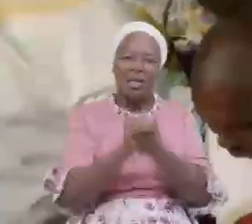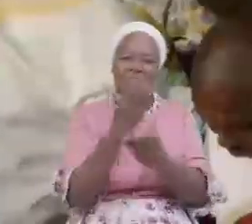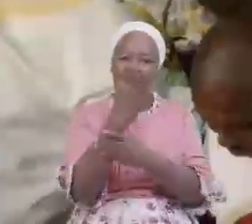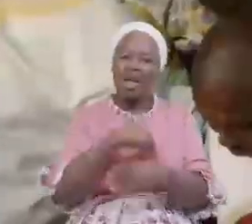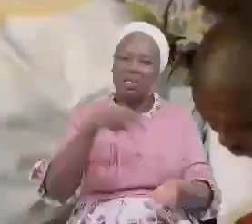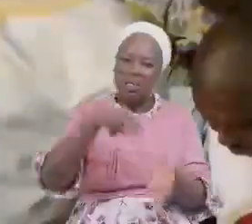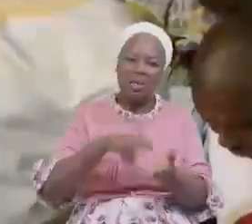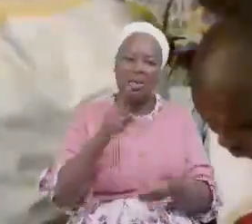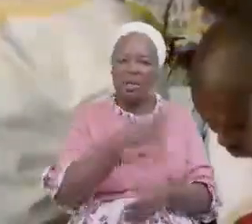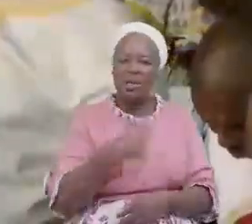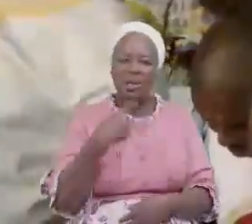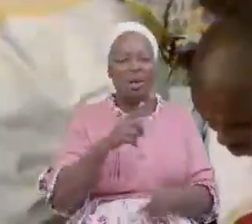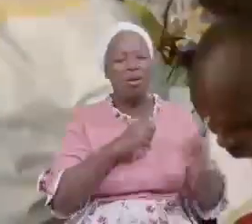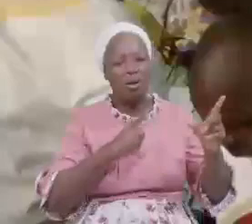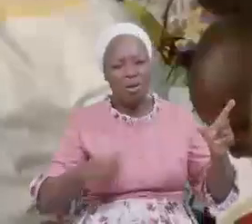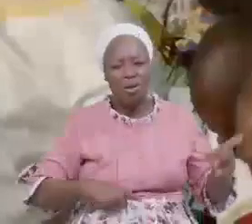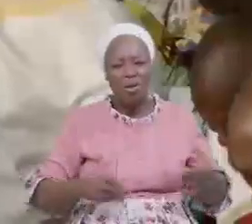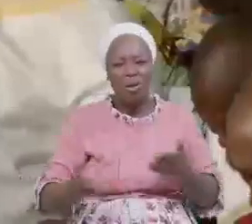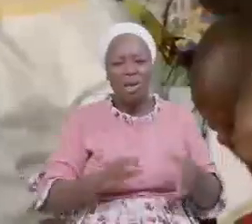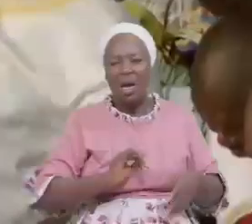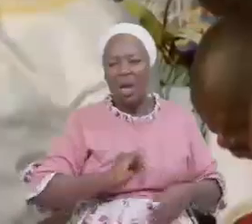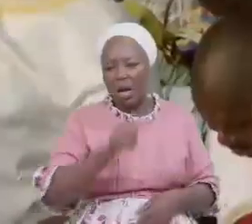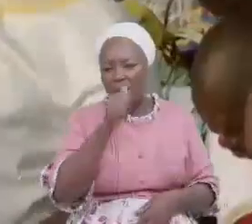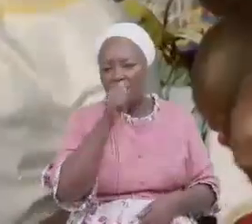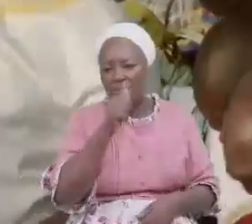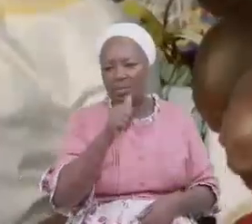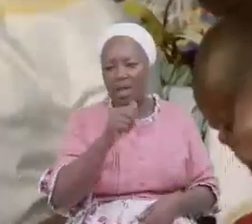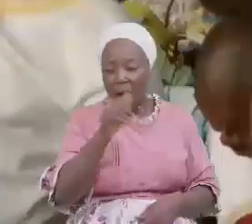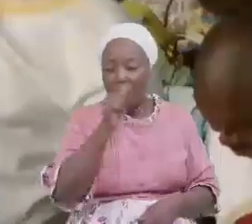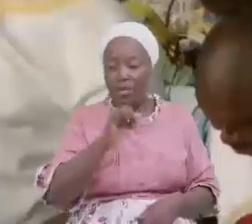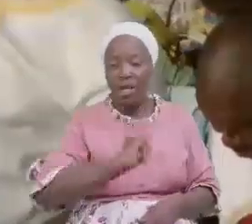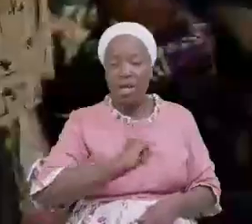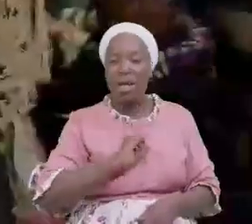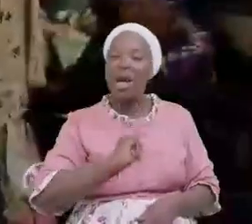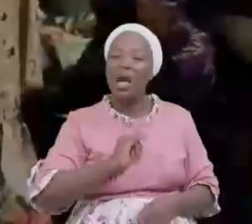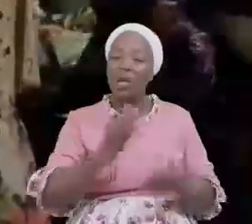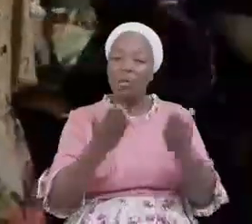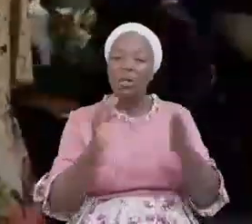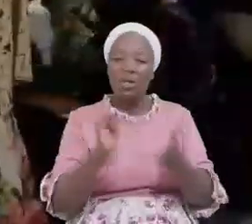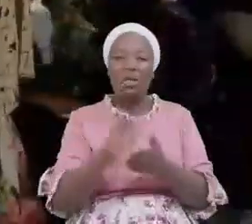Lord, here am I. I want your salvation.